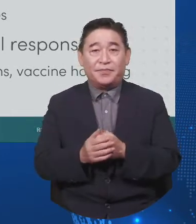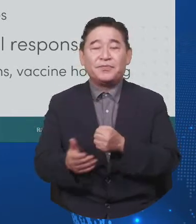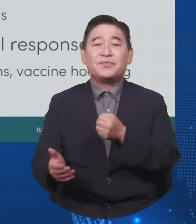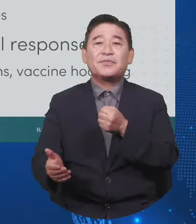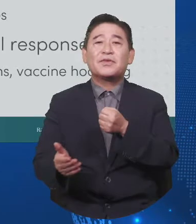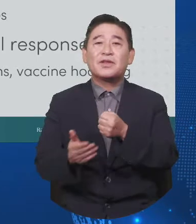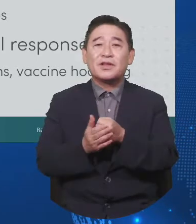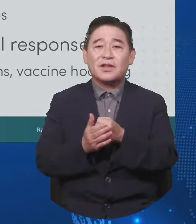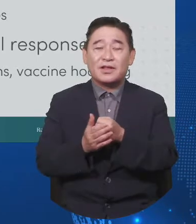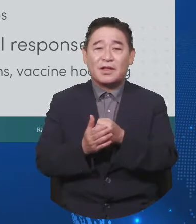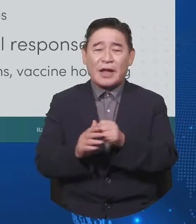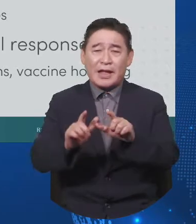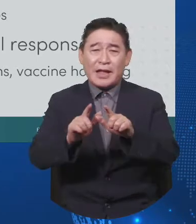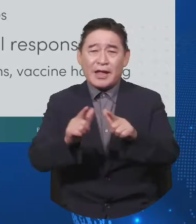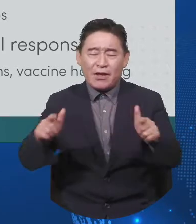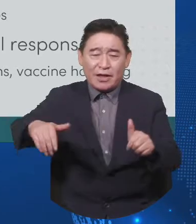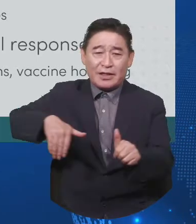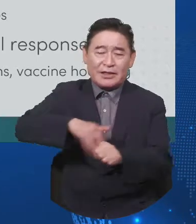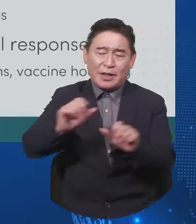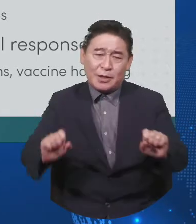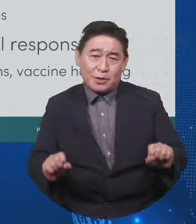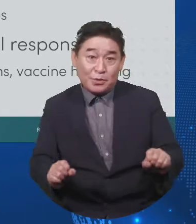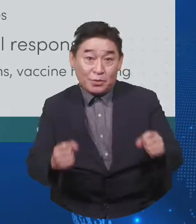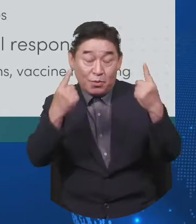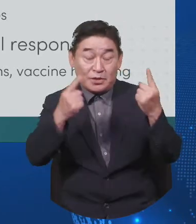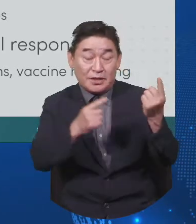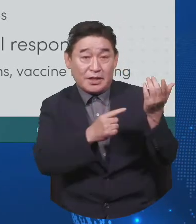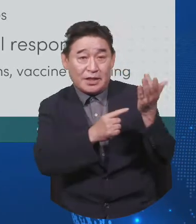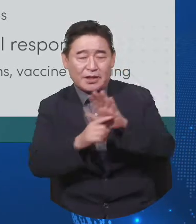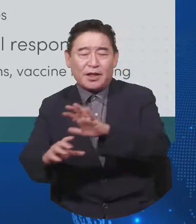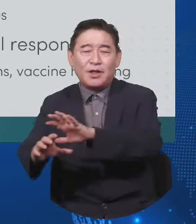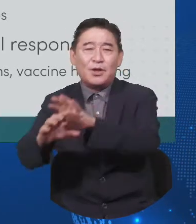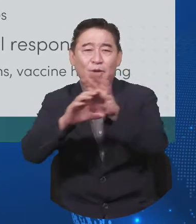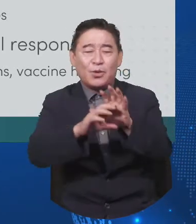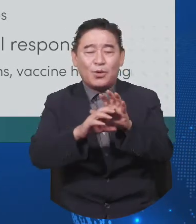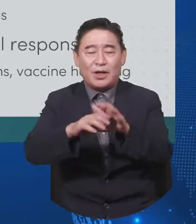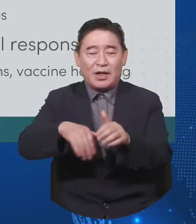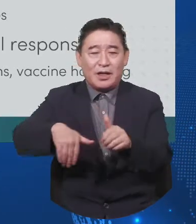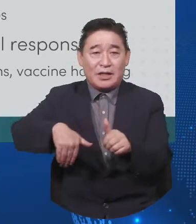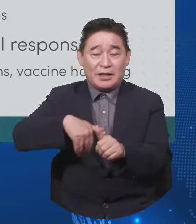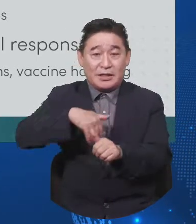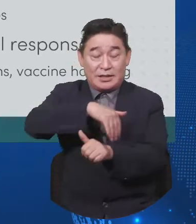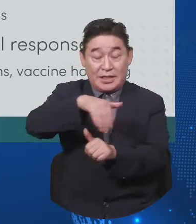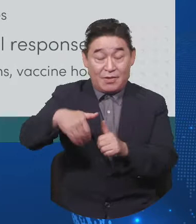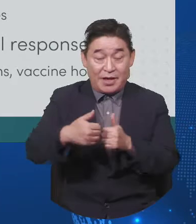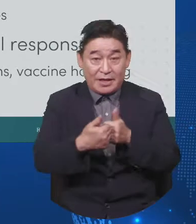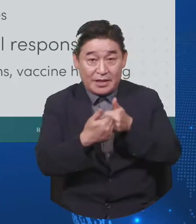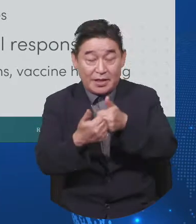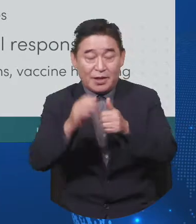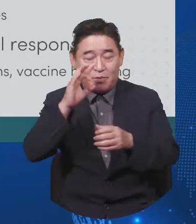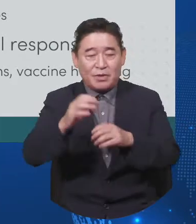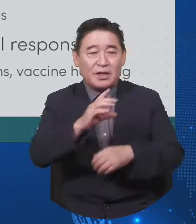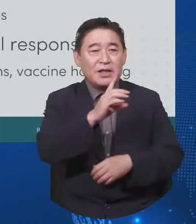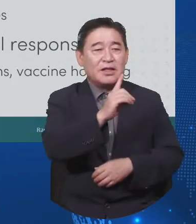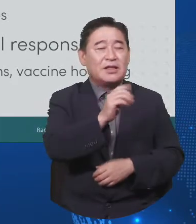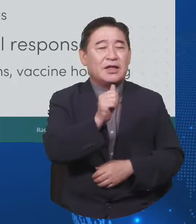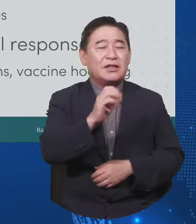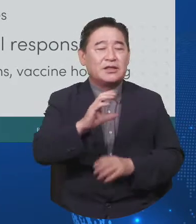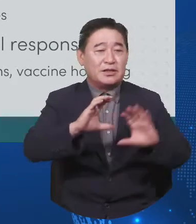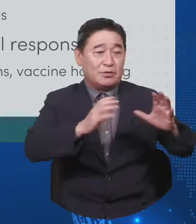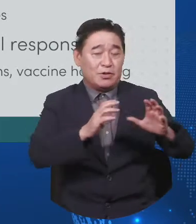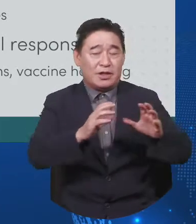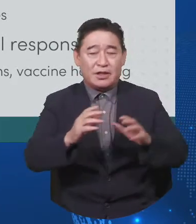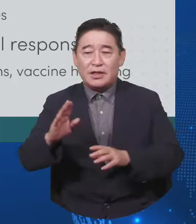of collaboration in response to COVID-19 and limited engagement between DAC and non-DAC actors is, what are the